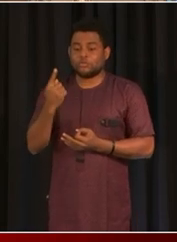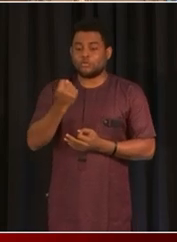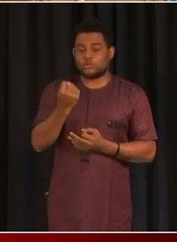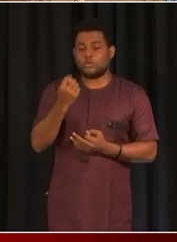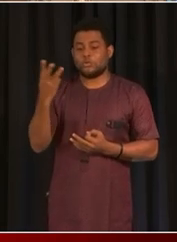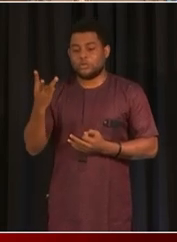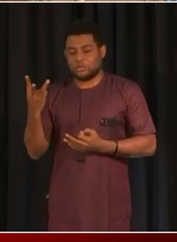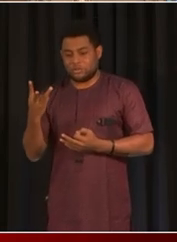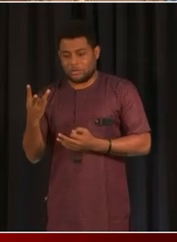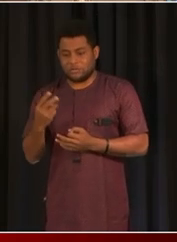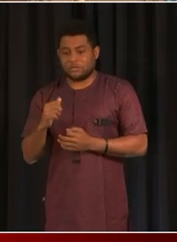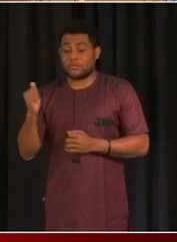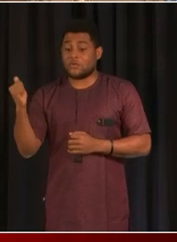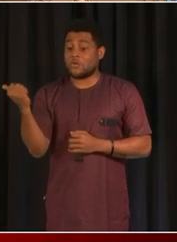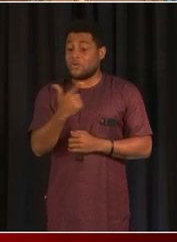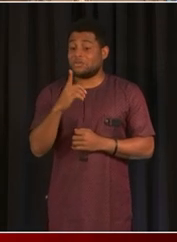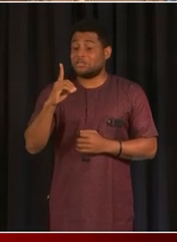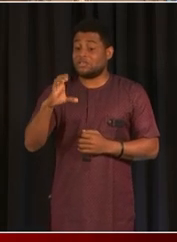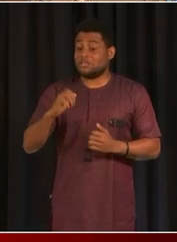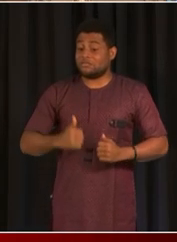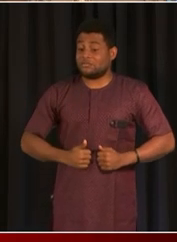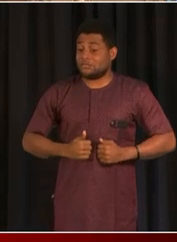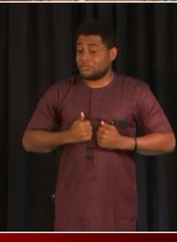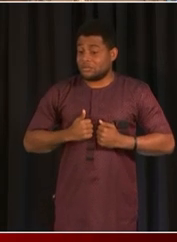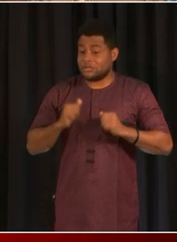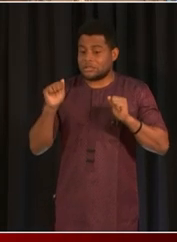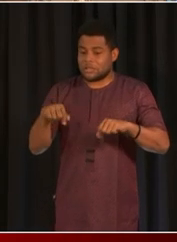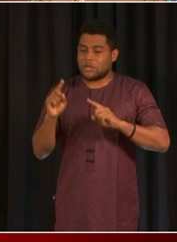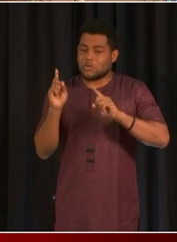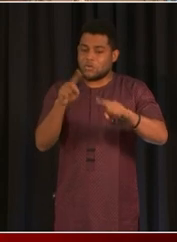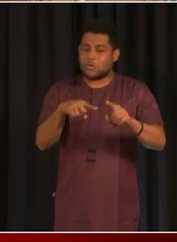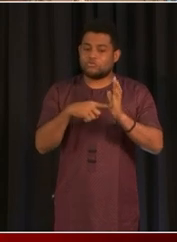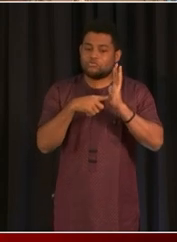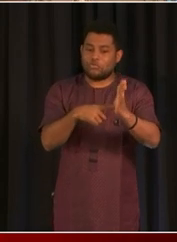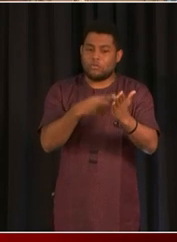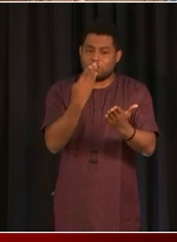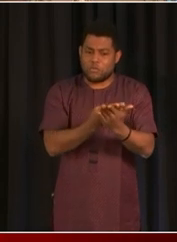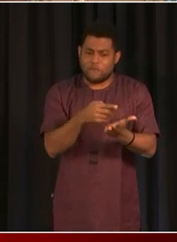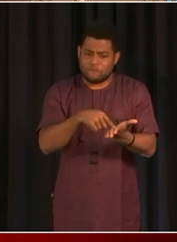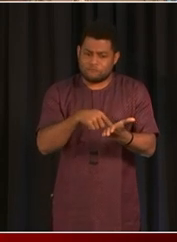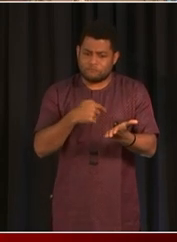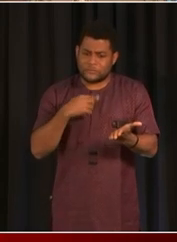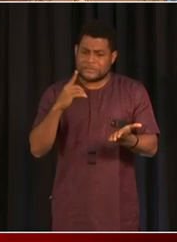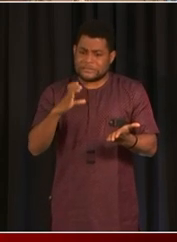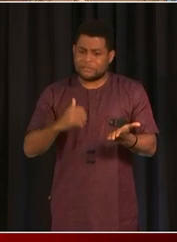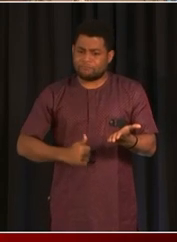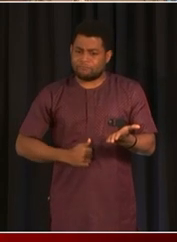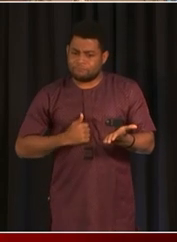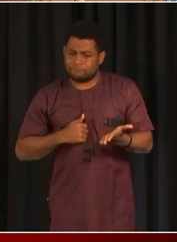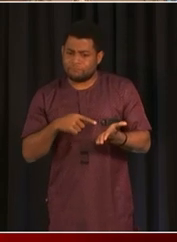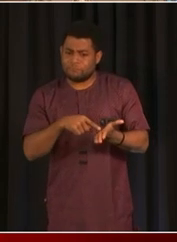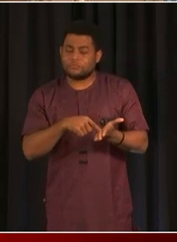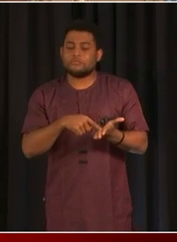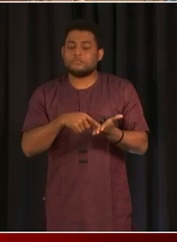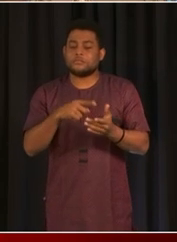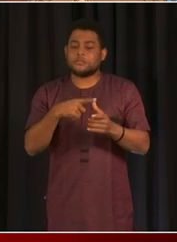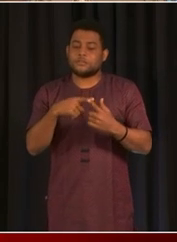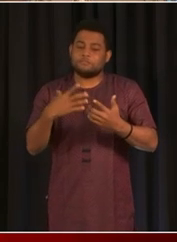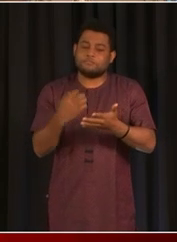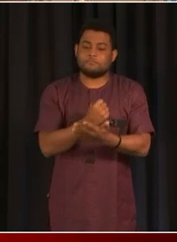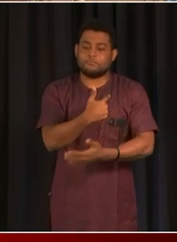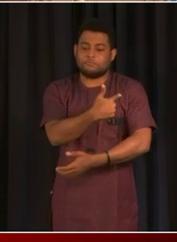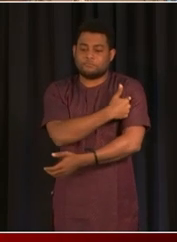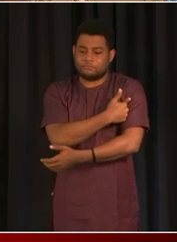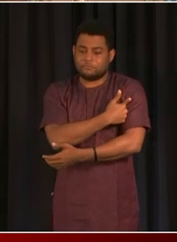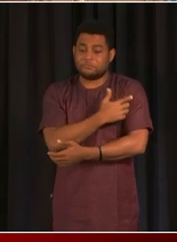So all DC residents who are 12 and older can show proof of their residency, receive their first dose,